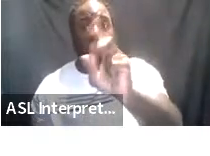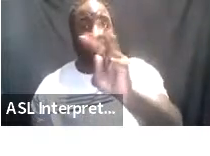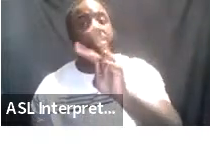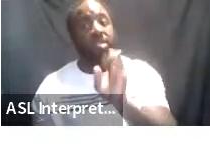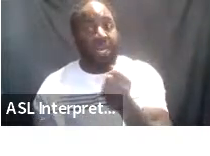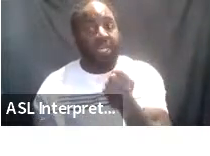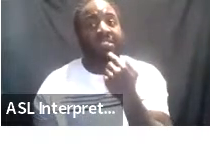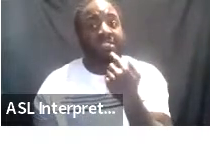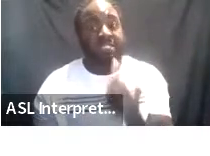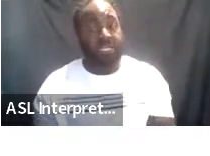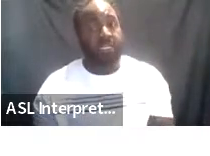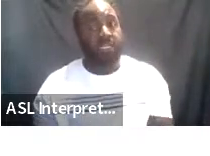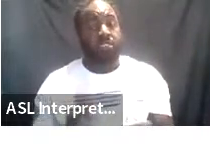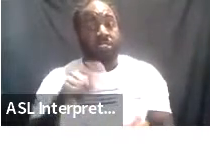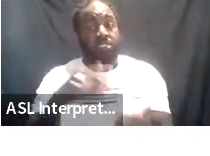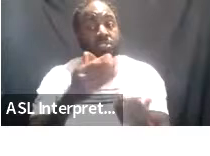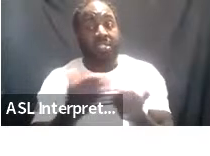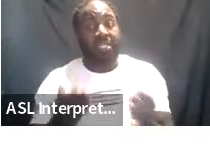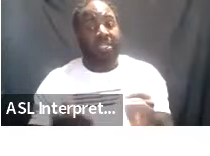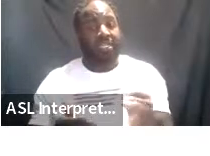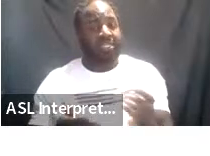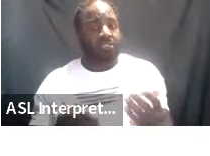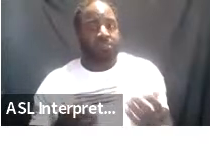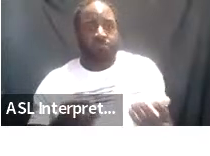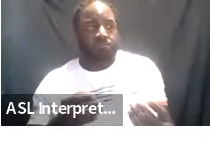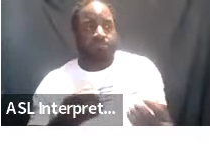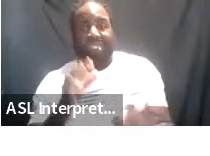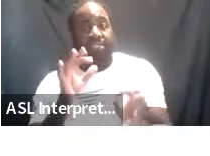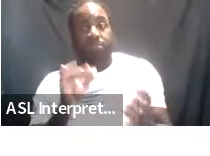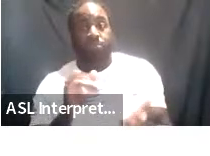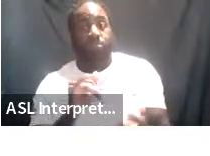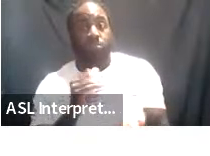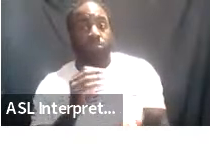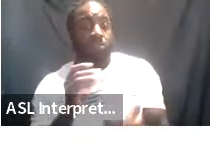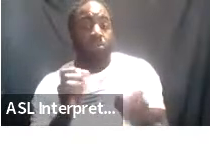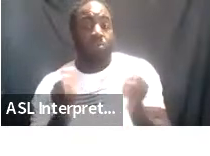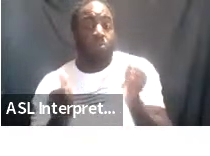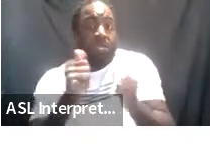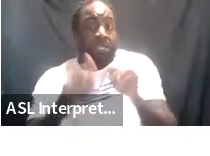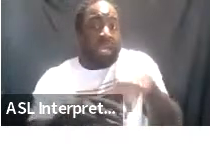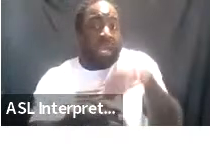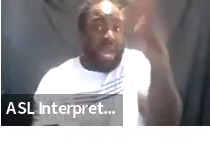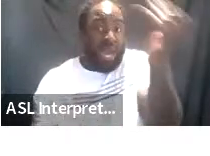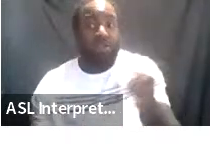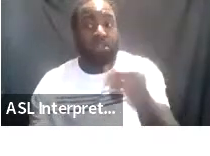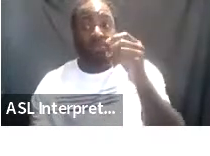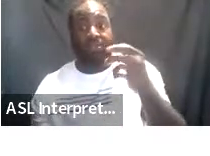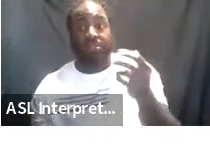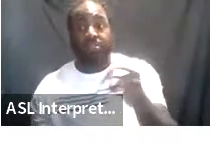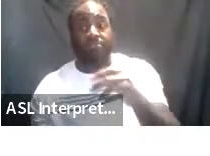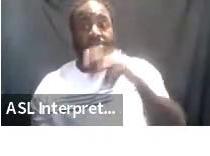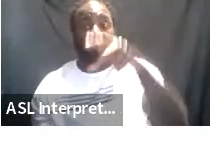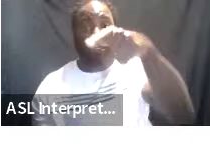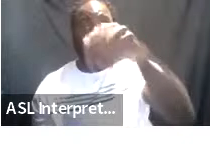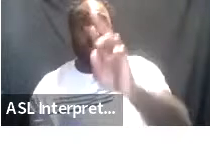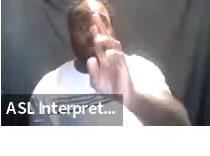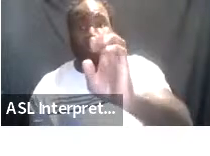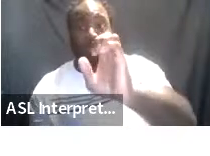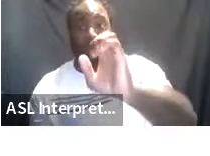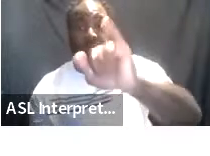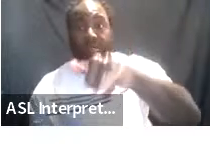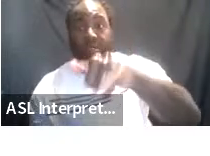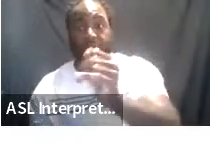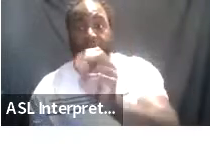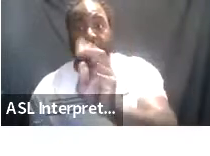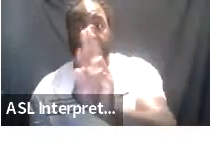that, whether out of prejudice or an exclusionary impulse, we've made a lot harder to do over